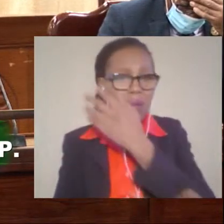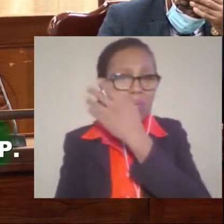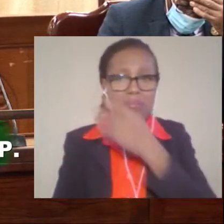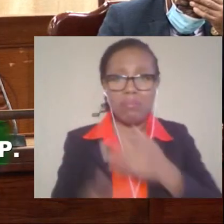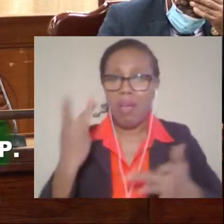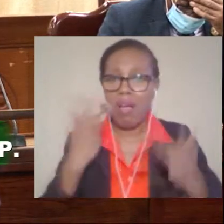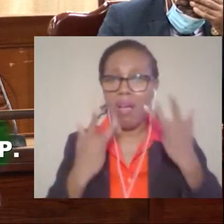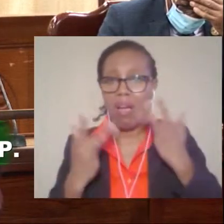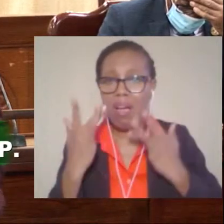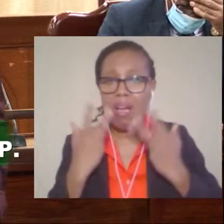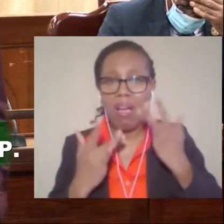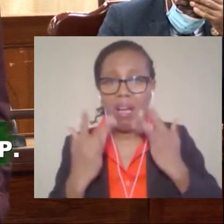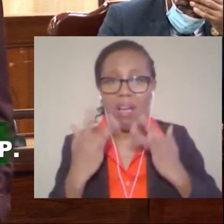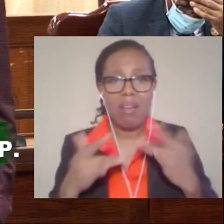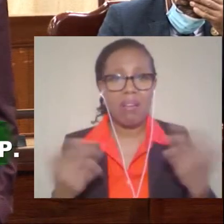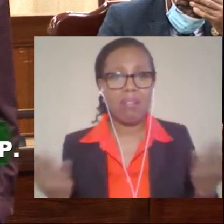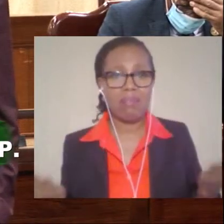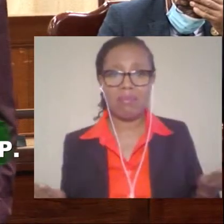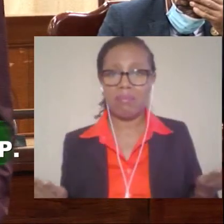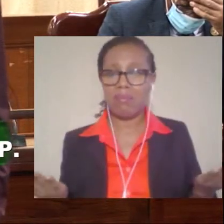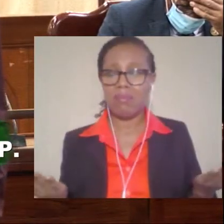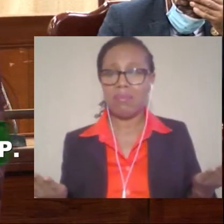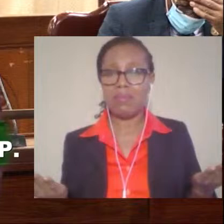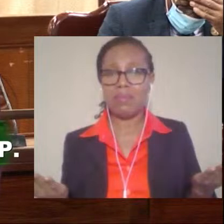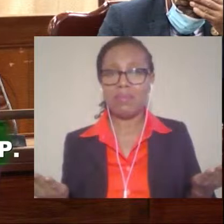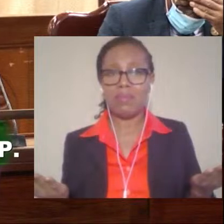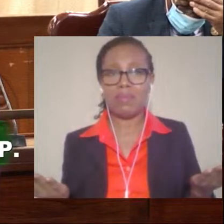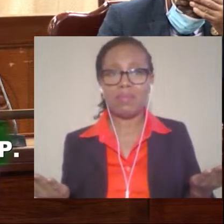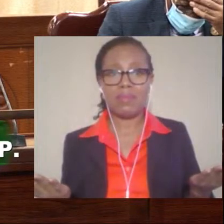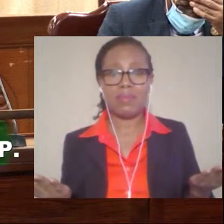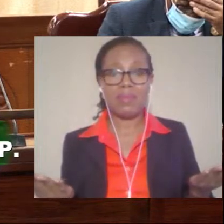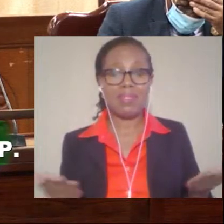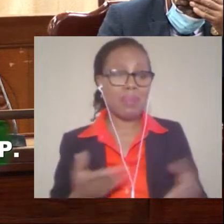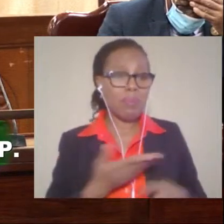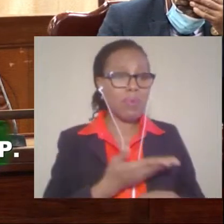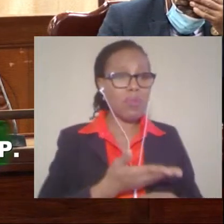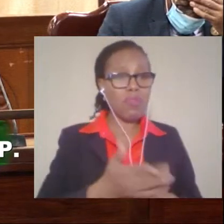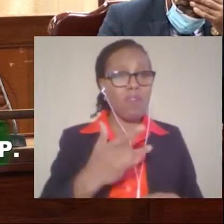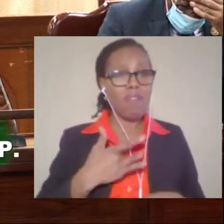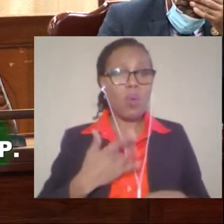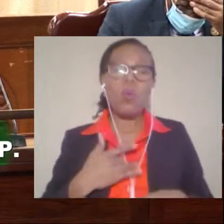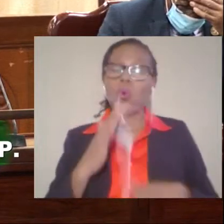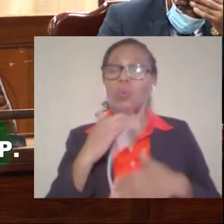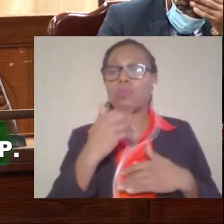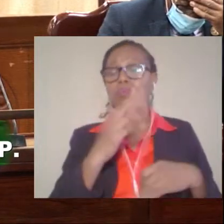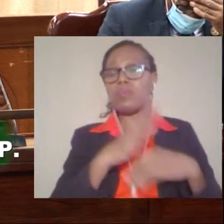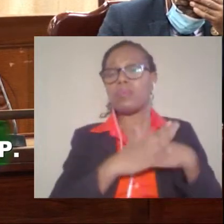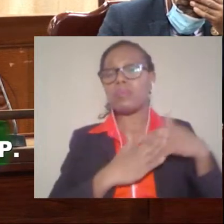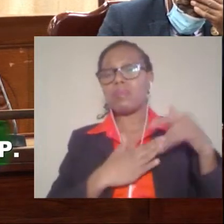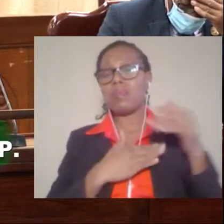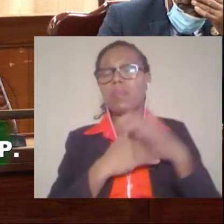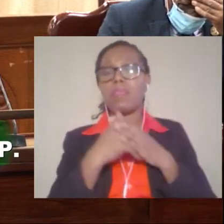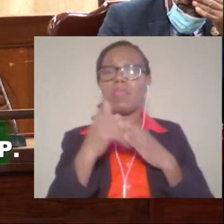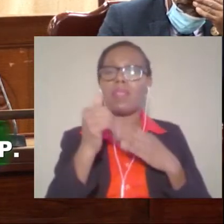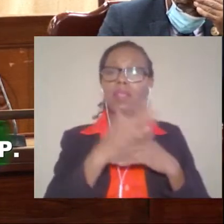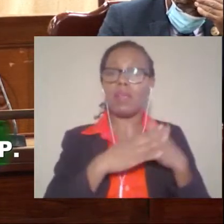feel comfortable, but the government elected in majority numbers, in total majority